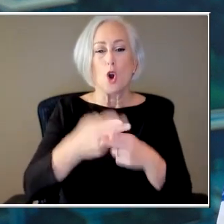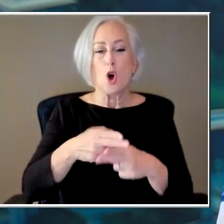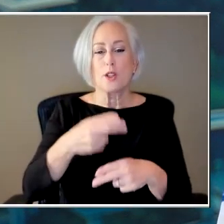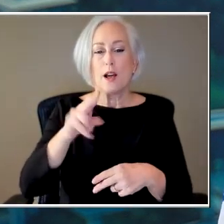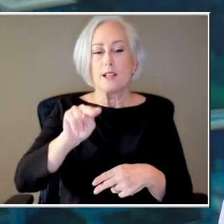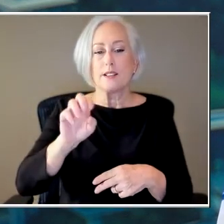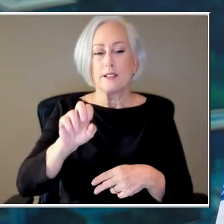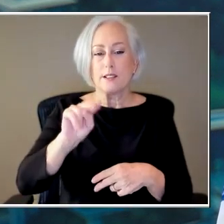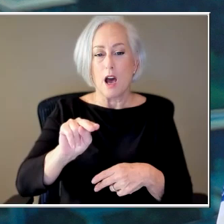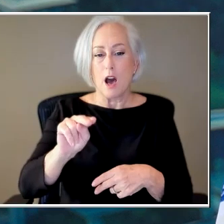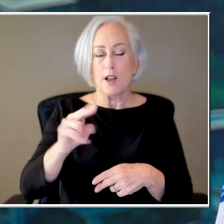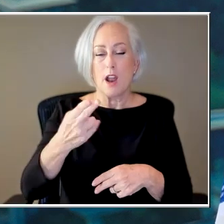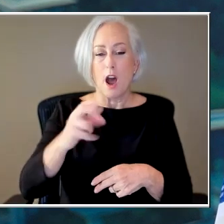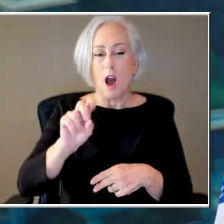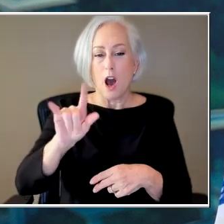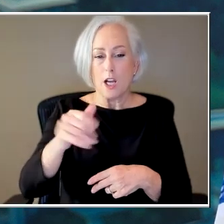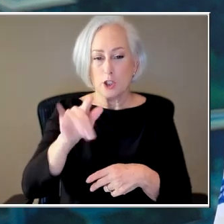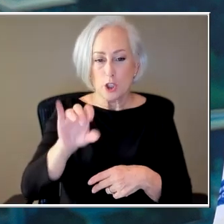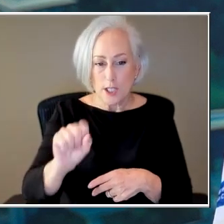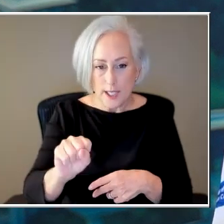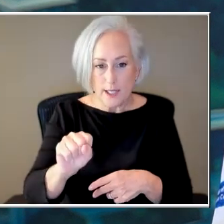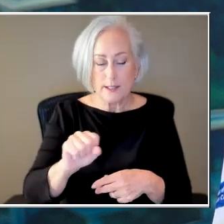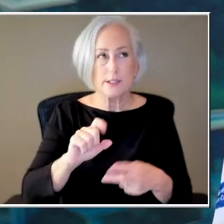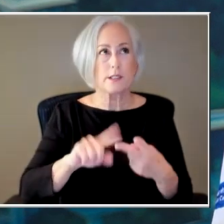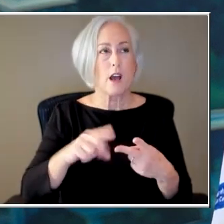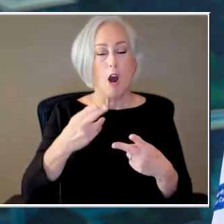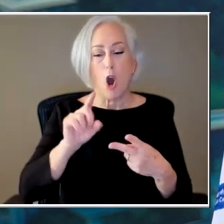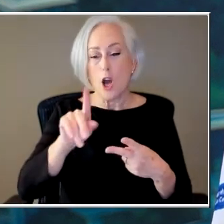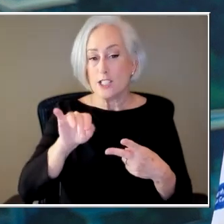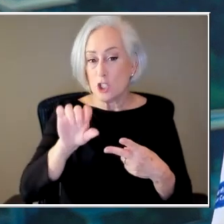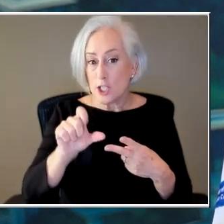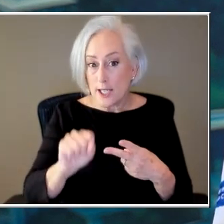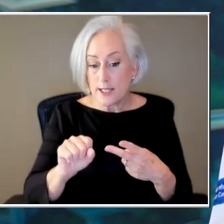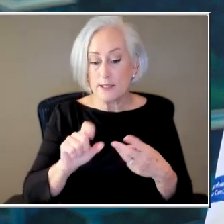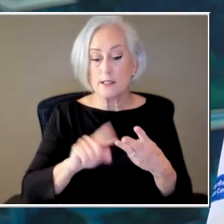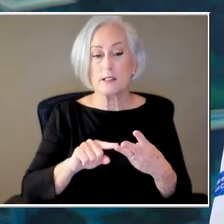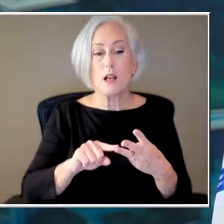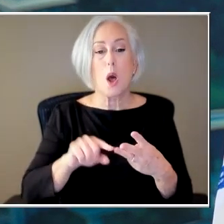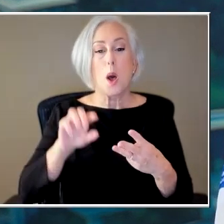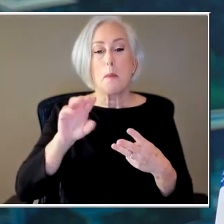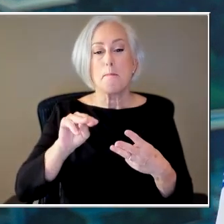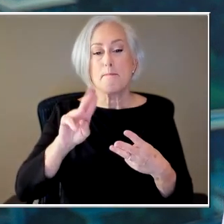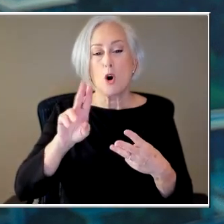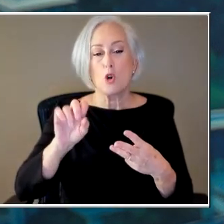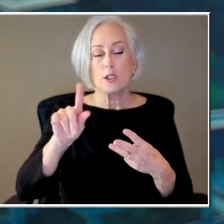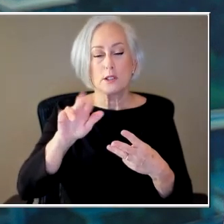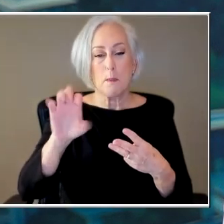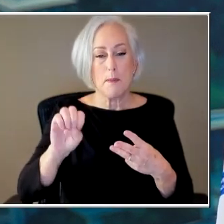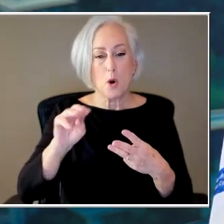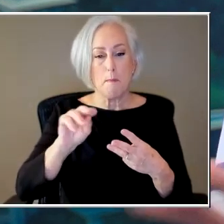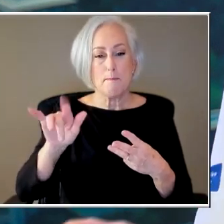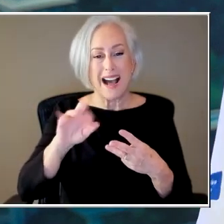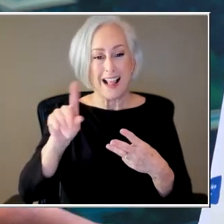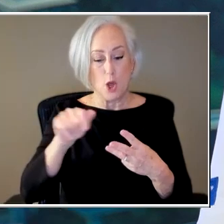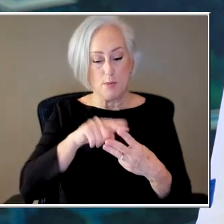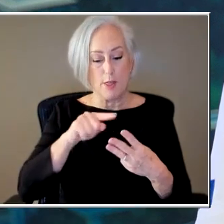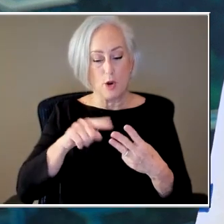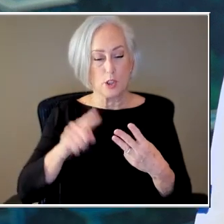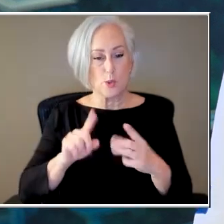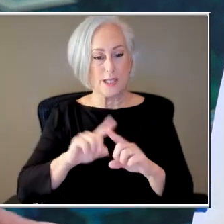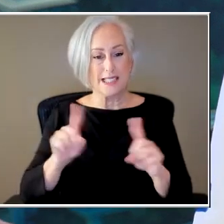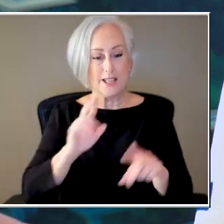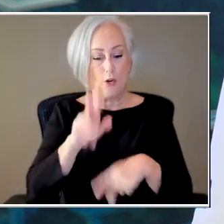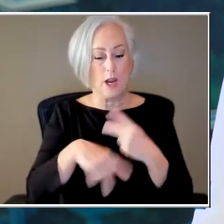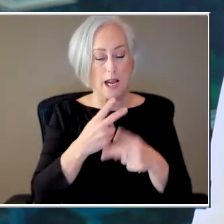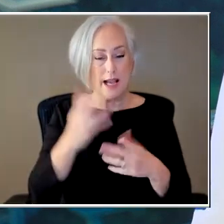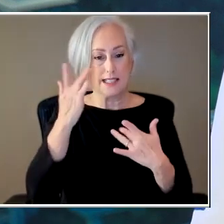multiple myeloma, Hodgkin's disease. These are other diseases where we really, it's very different.